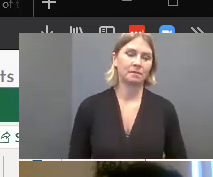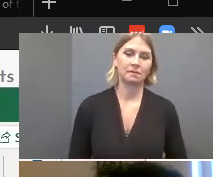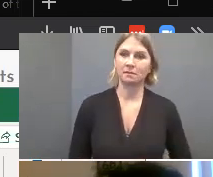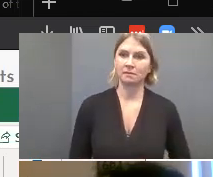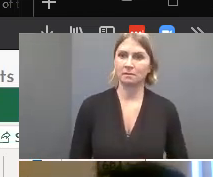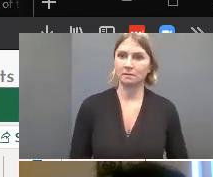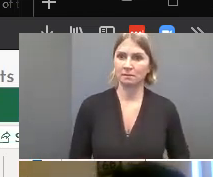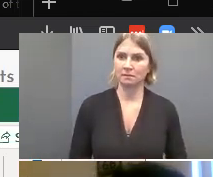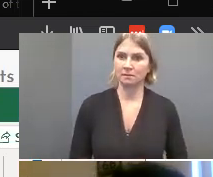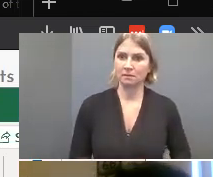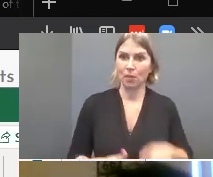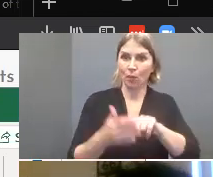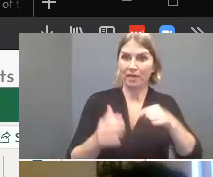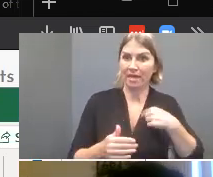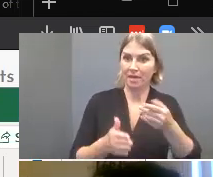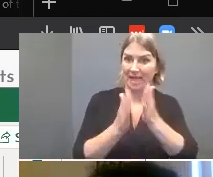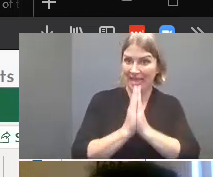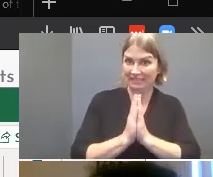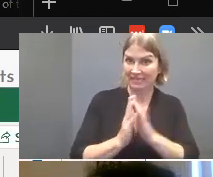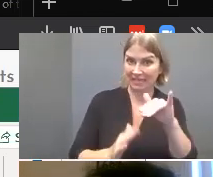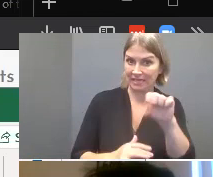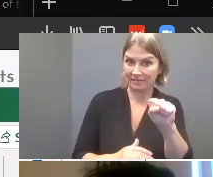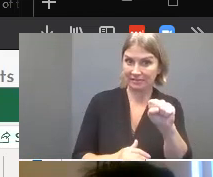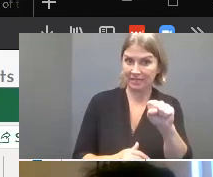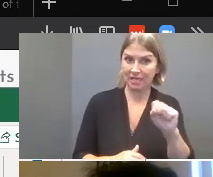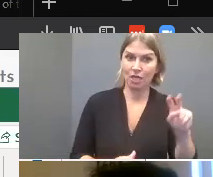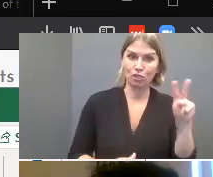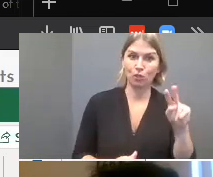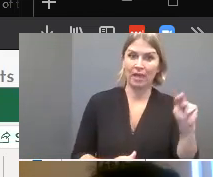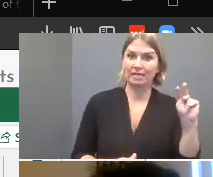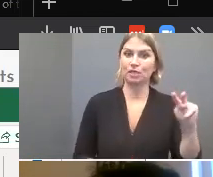So what I'm asking is, essentially, is 2n squared